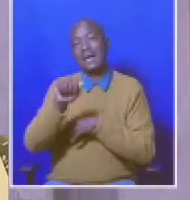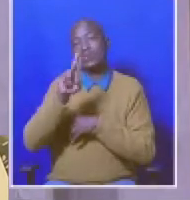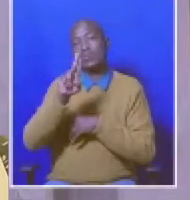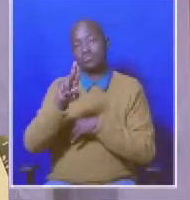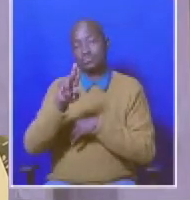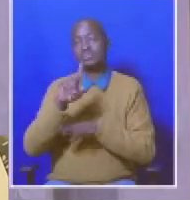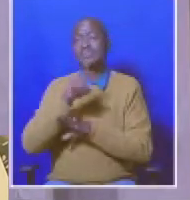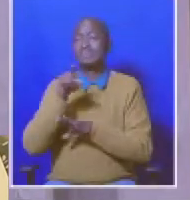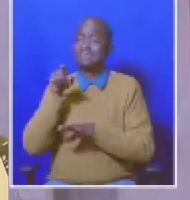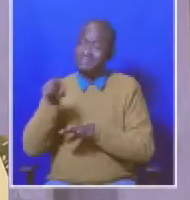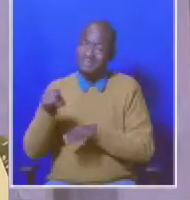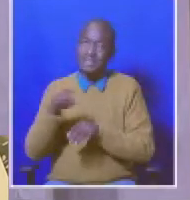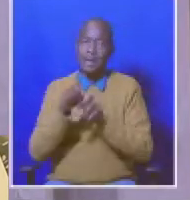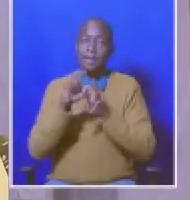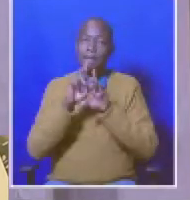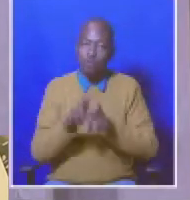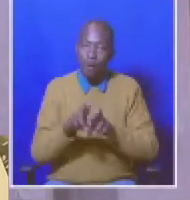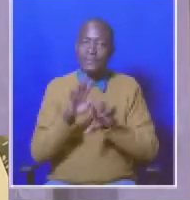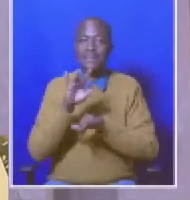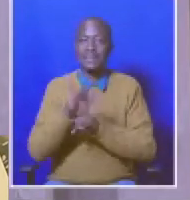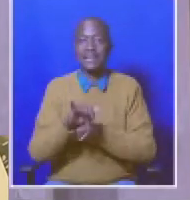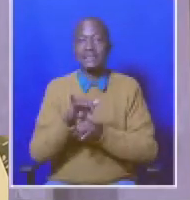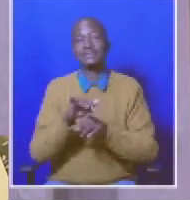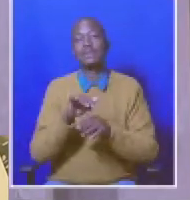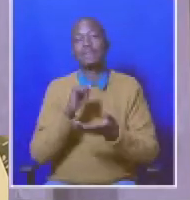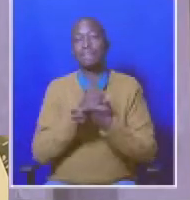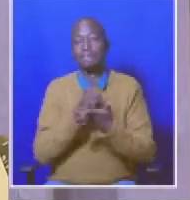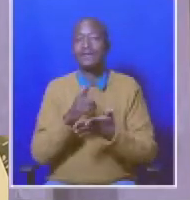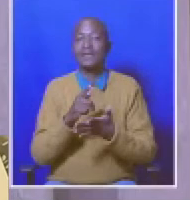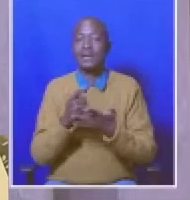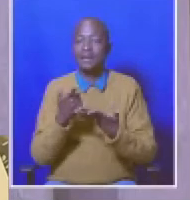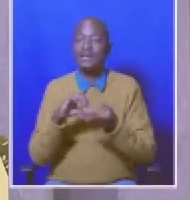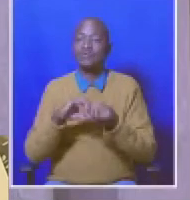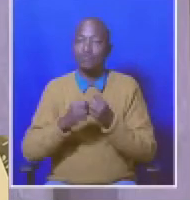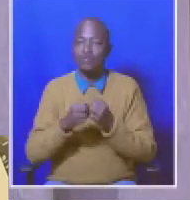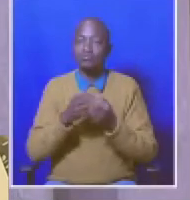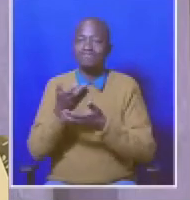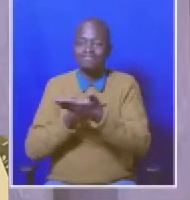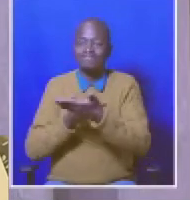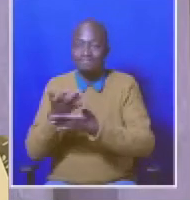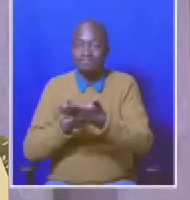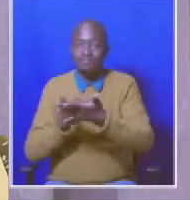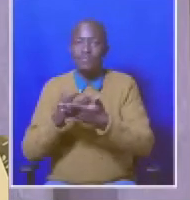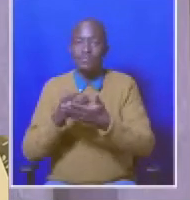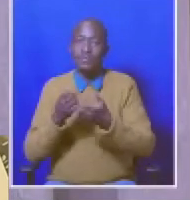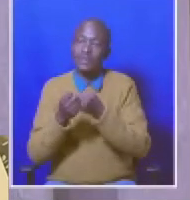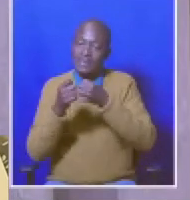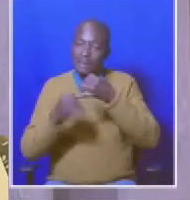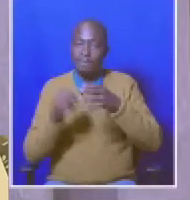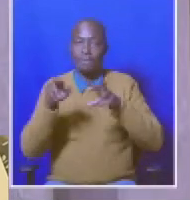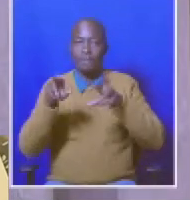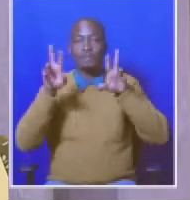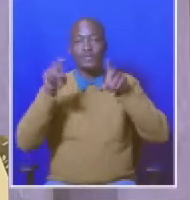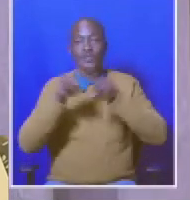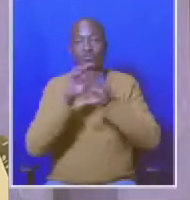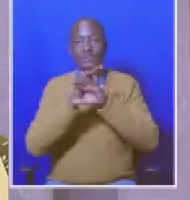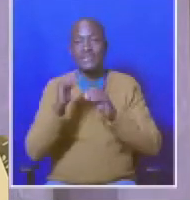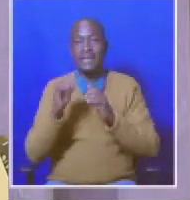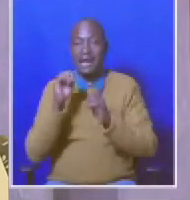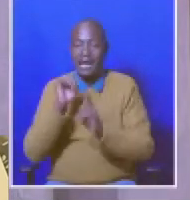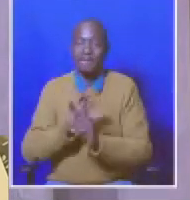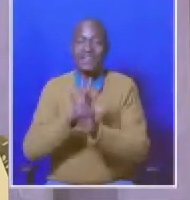that they are already engaging on a number of the issues affecting Kopanong, and he will give me a